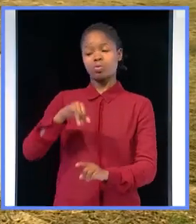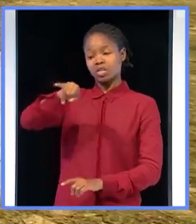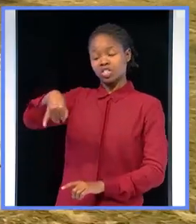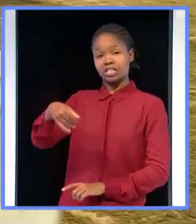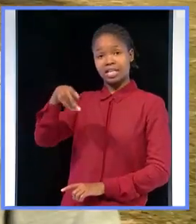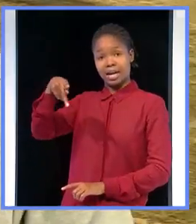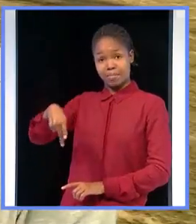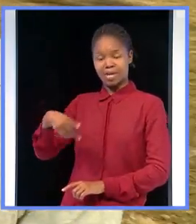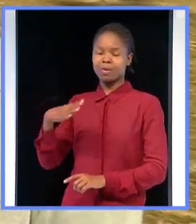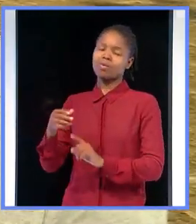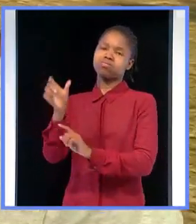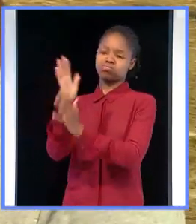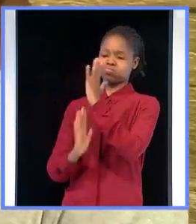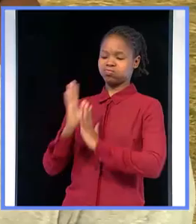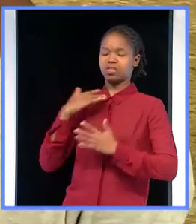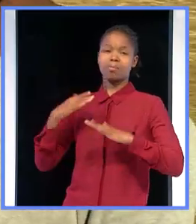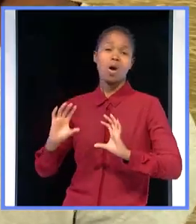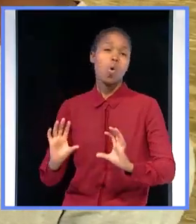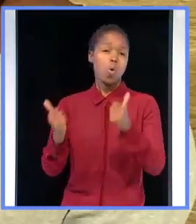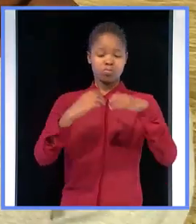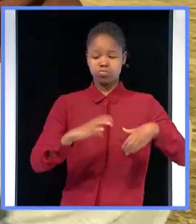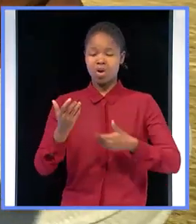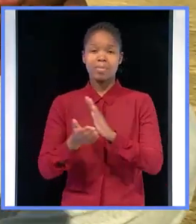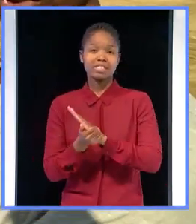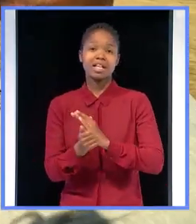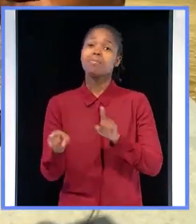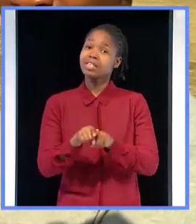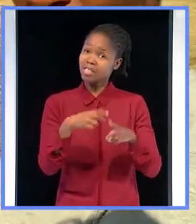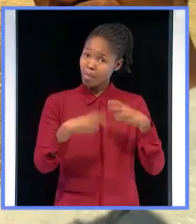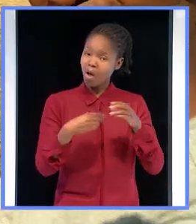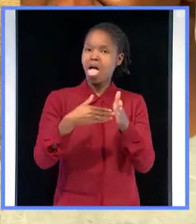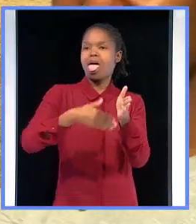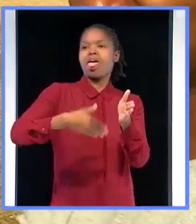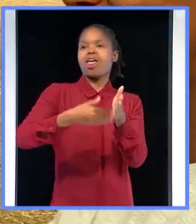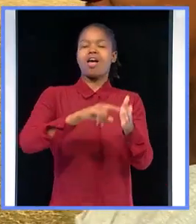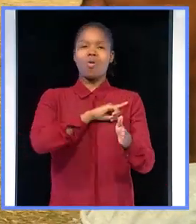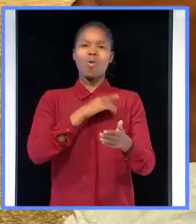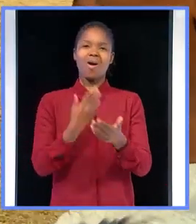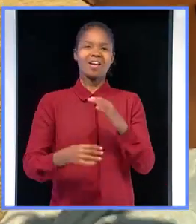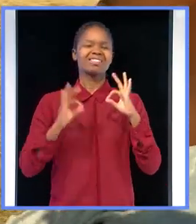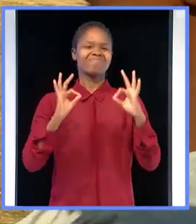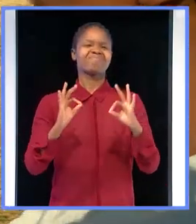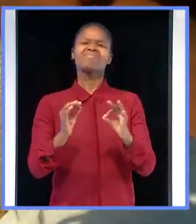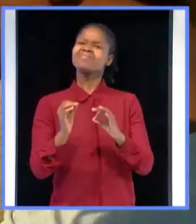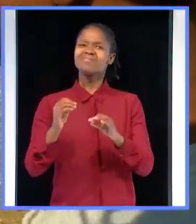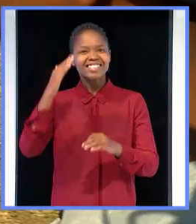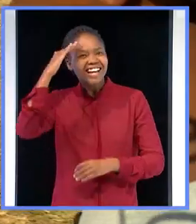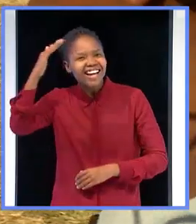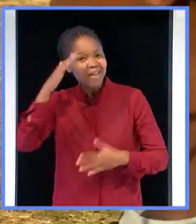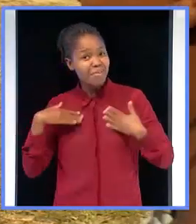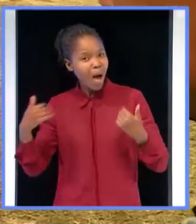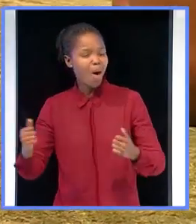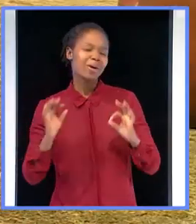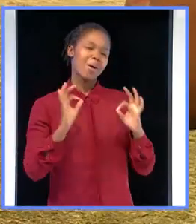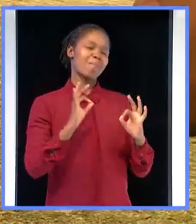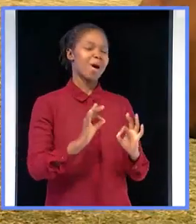who's got amazing talent udlali rugby, but JP is also having some issues because he's hit some ceiling. JP, are you well, buddy?